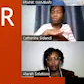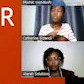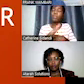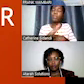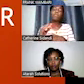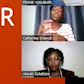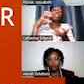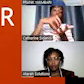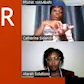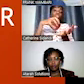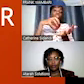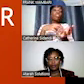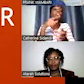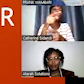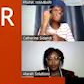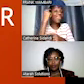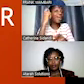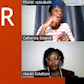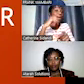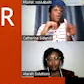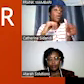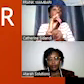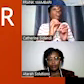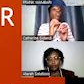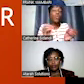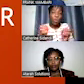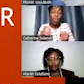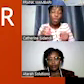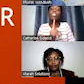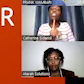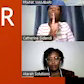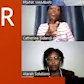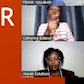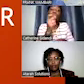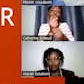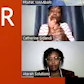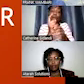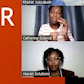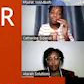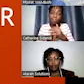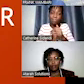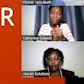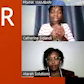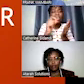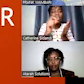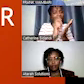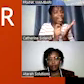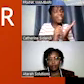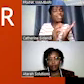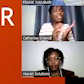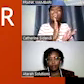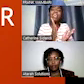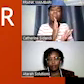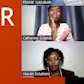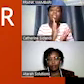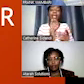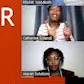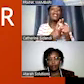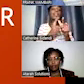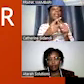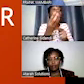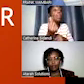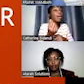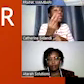you did not think about it. So what do? Write your debts down, the money, the mortgages that